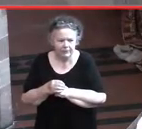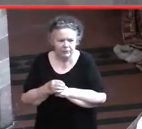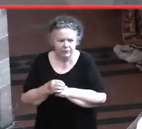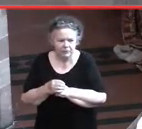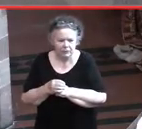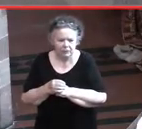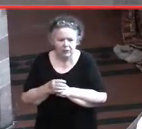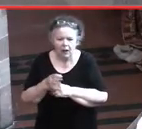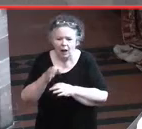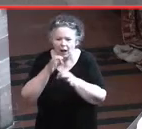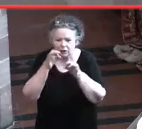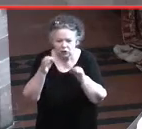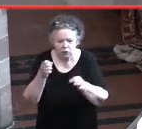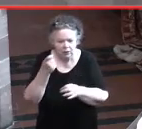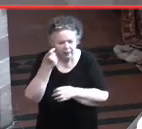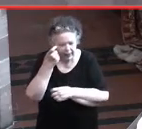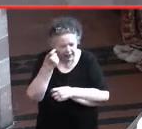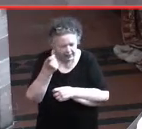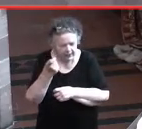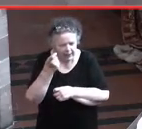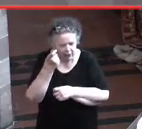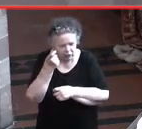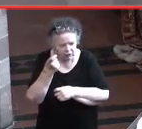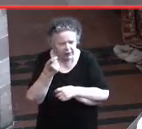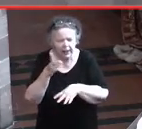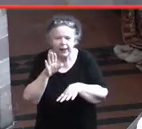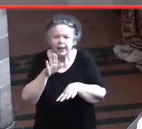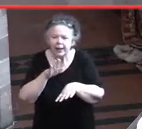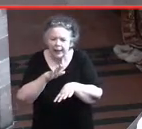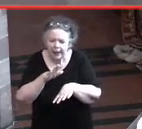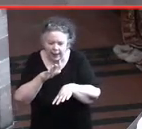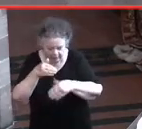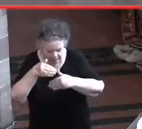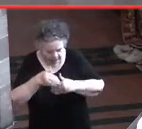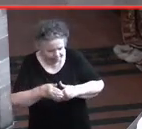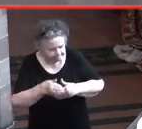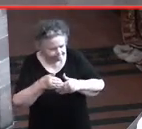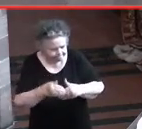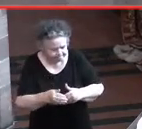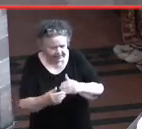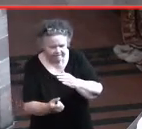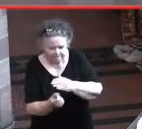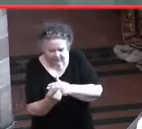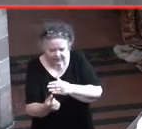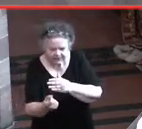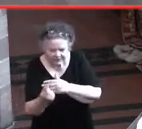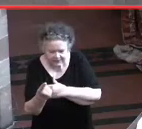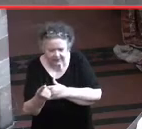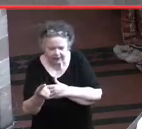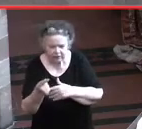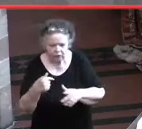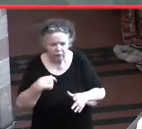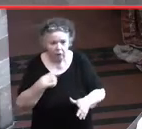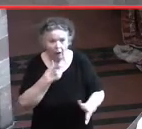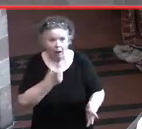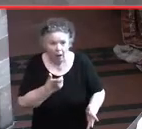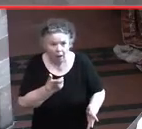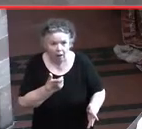I ask you to reflect on the moments that have astonished you and inspired you.